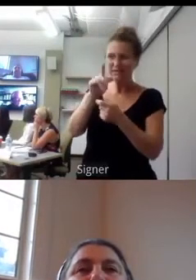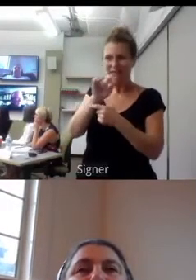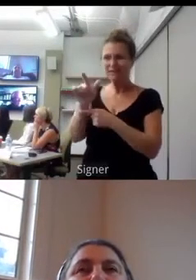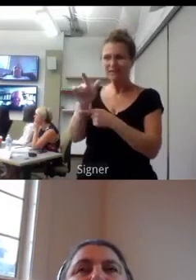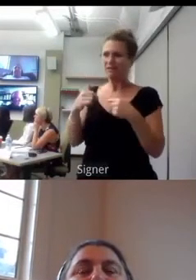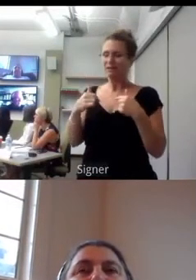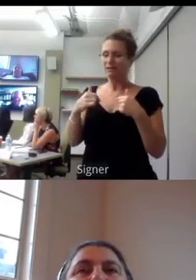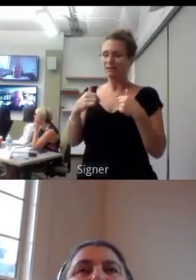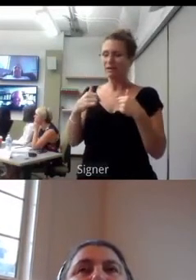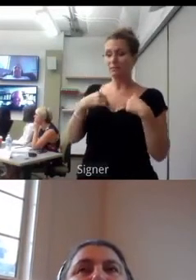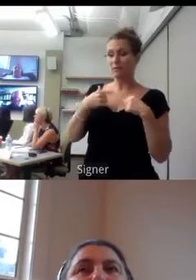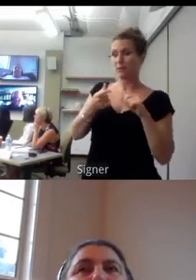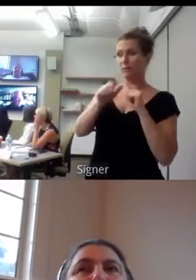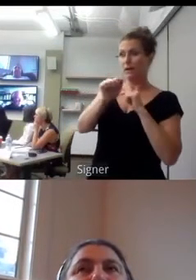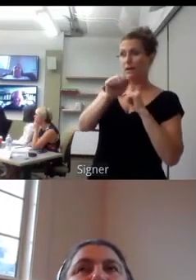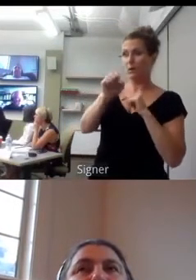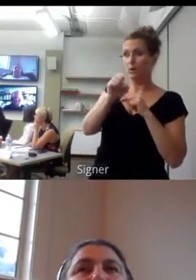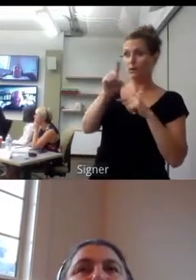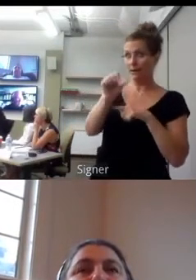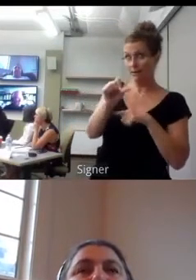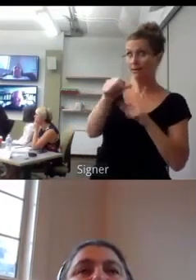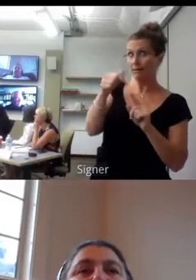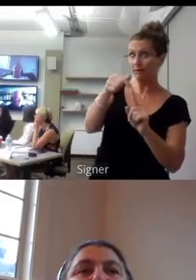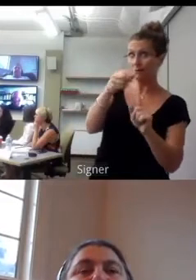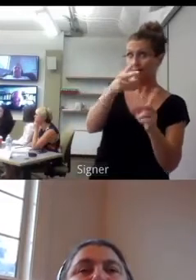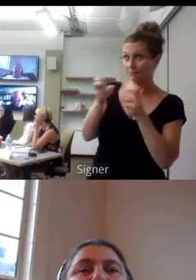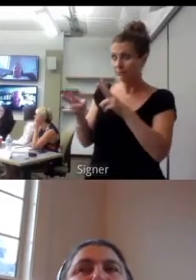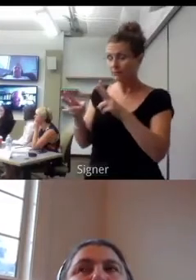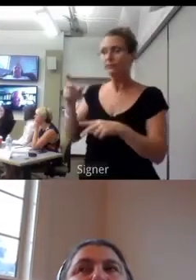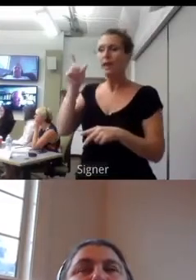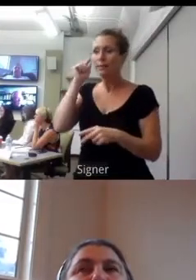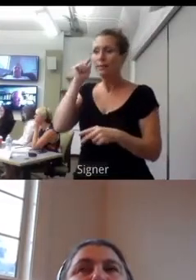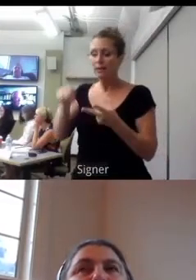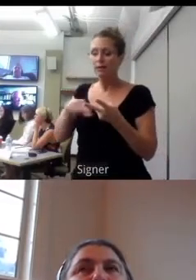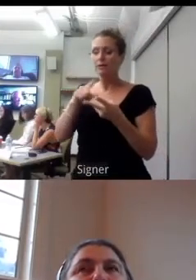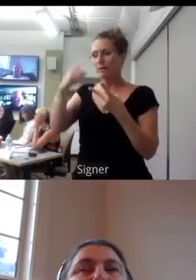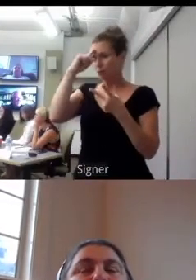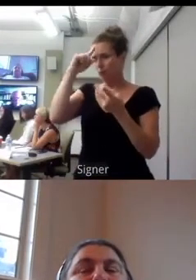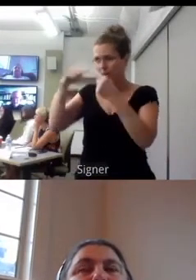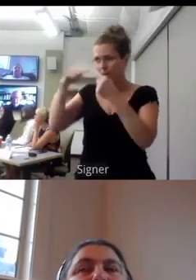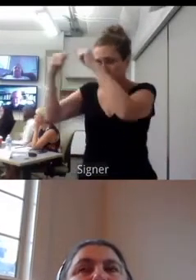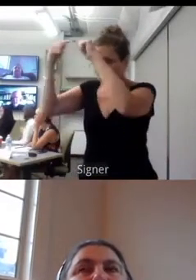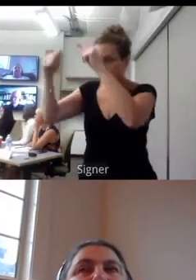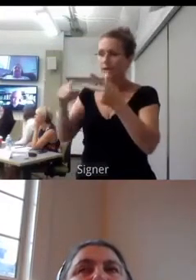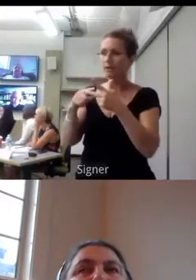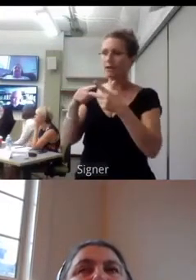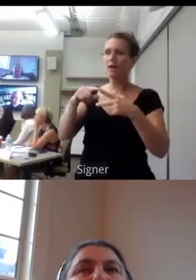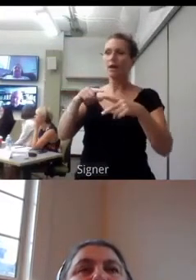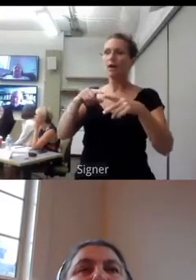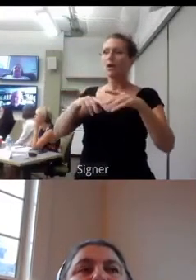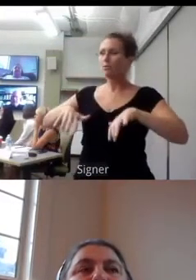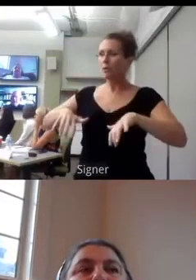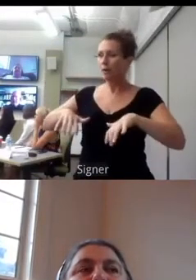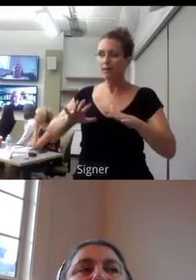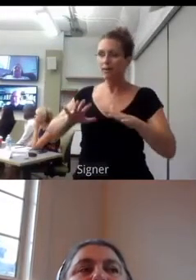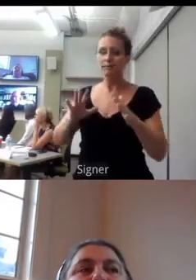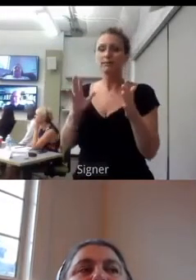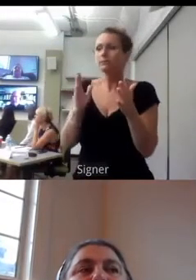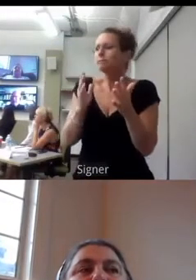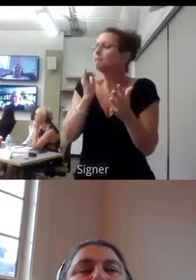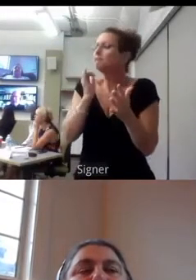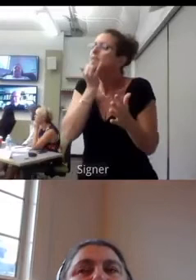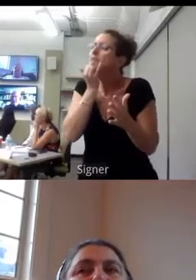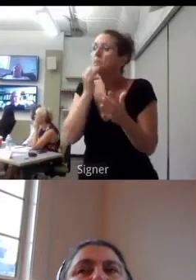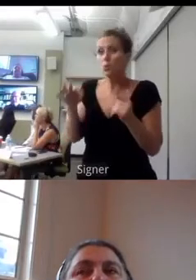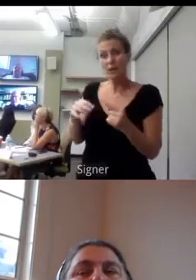AODA, epilepsy, brain injury, degree of paralysis, whenever you specify that kind of detail of